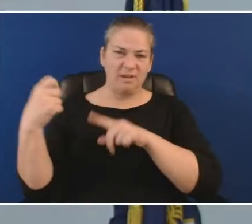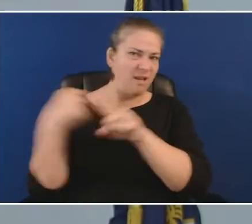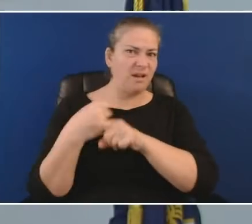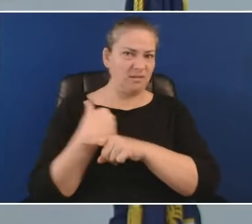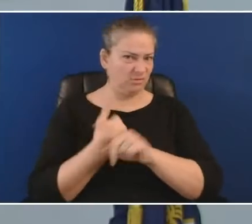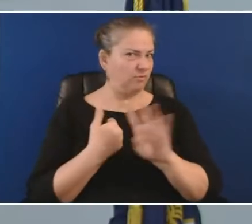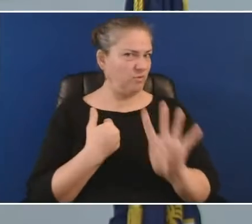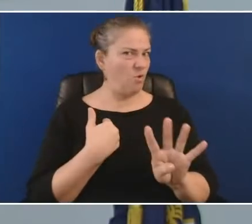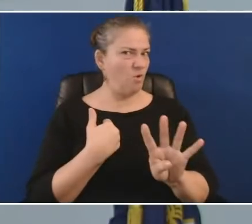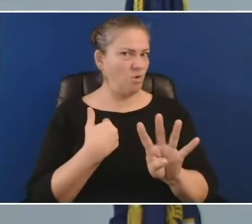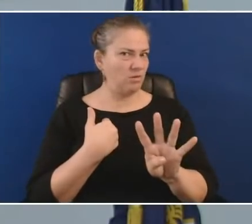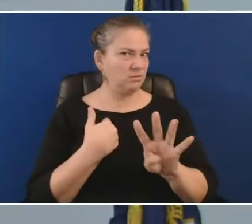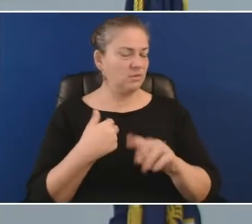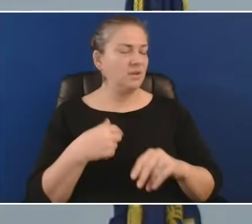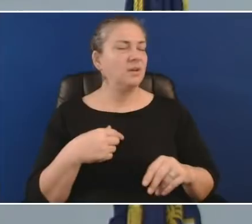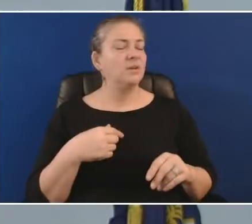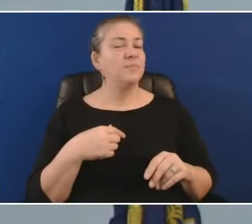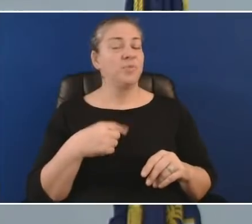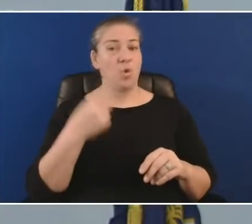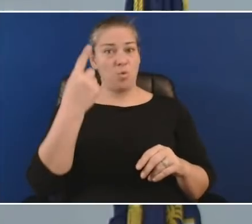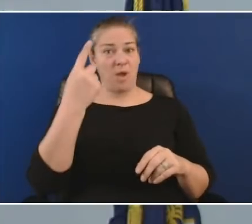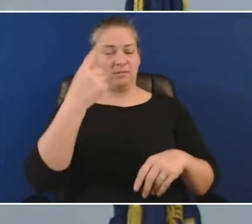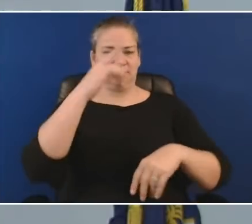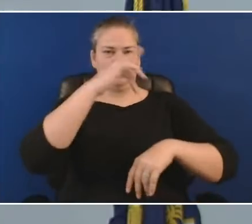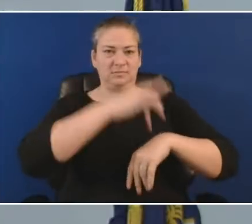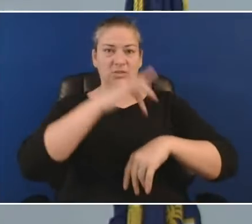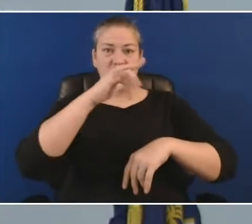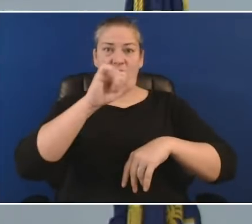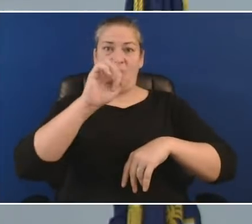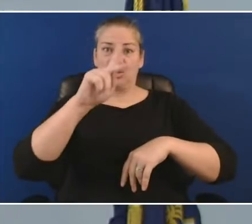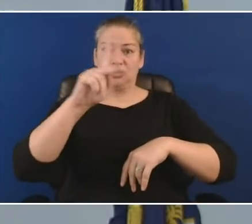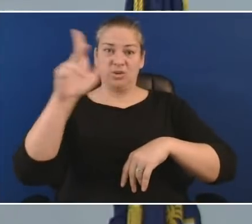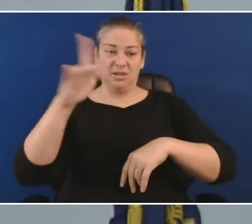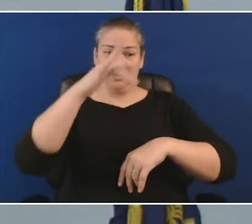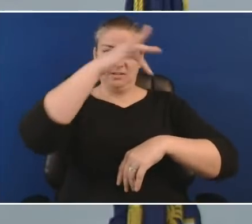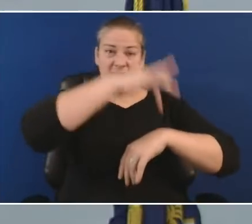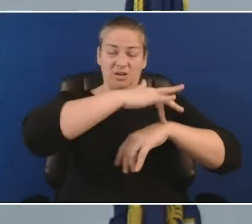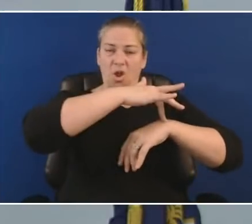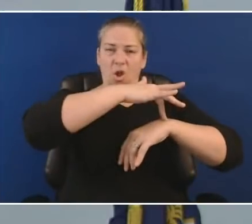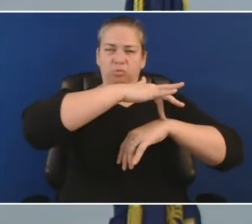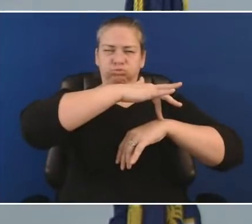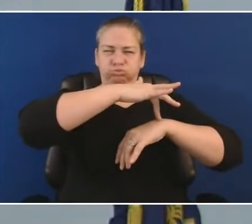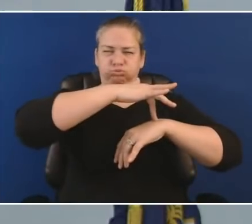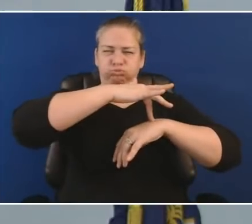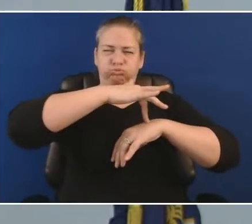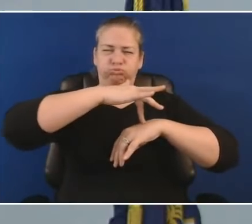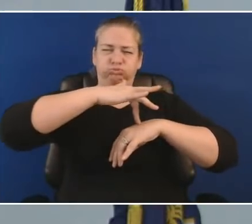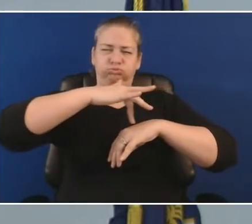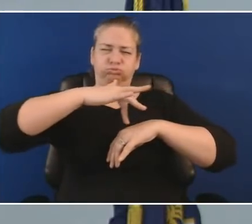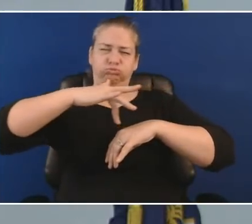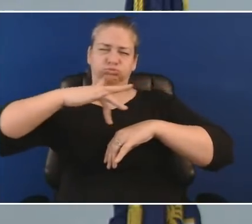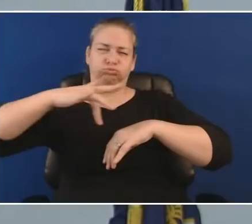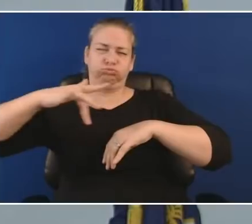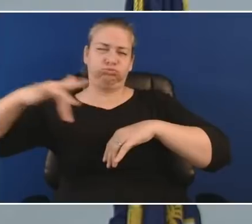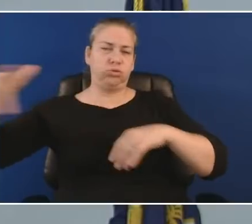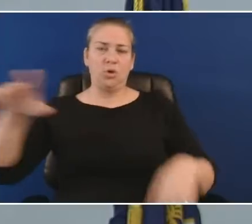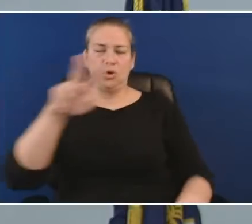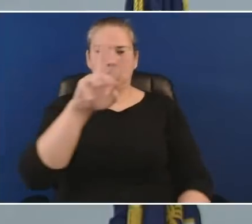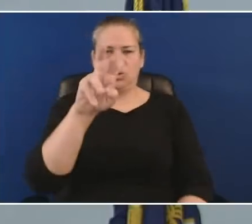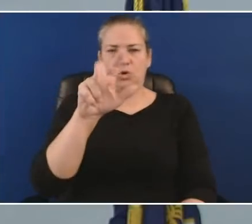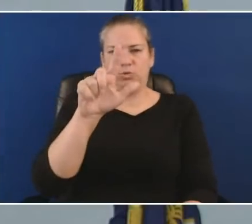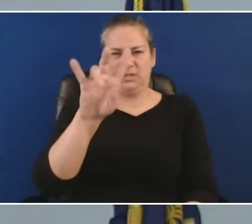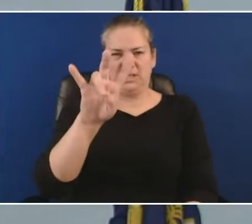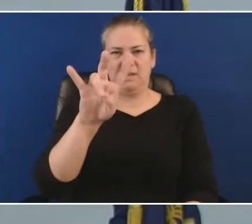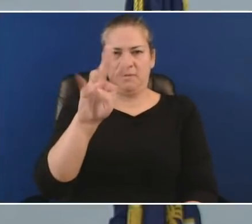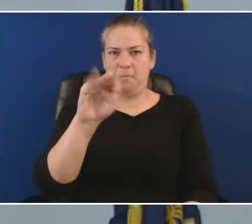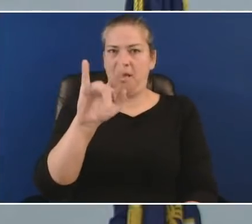touched down in Arkansas and then stayed on the ground for 227 straight miles, which we believe is likely the longest in U.S.